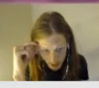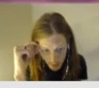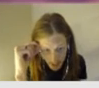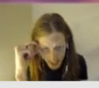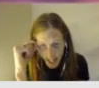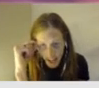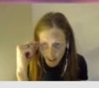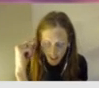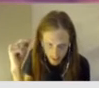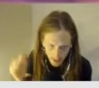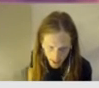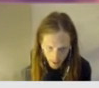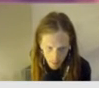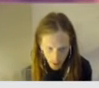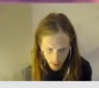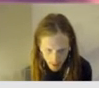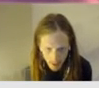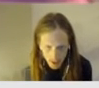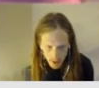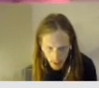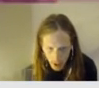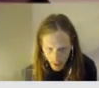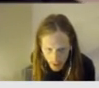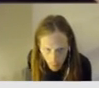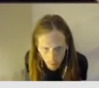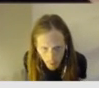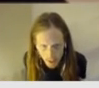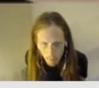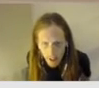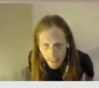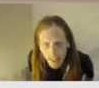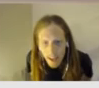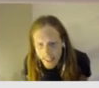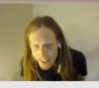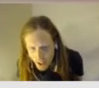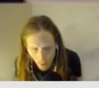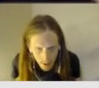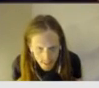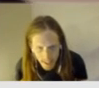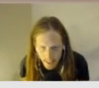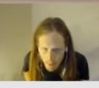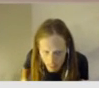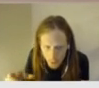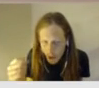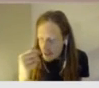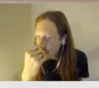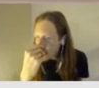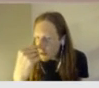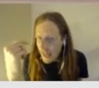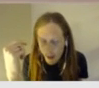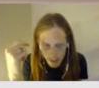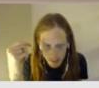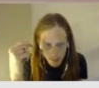public speak and I'm okay with, you know, talking to one person a month. And then there are the ones that I think maybe you fall into the